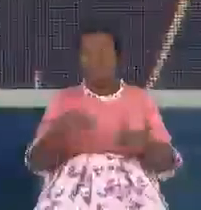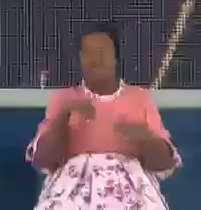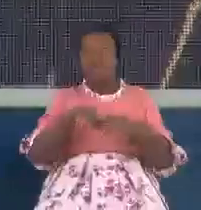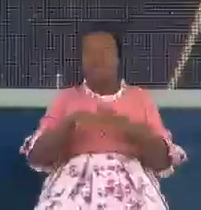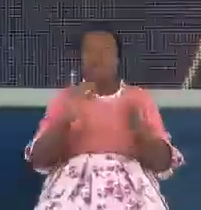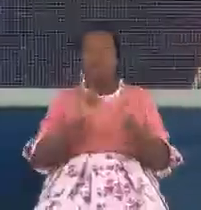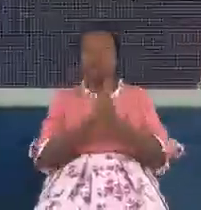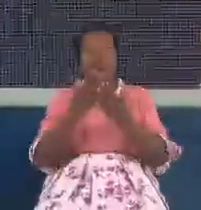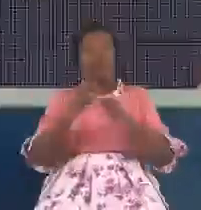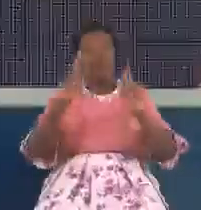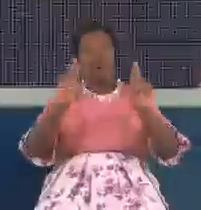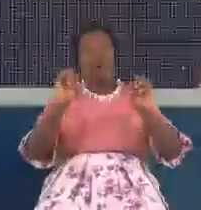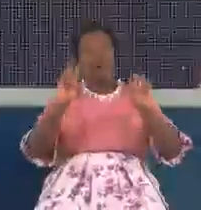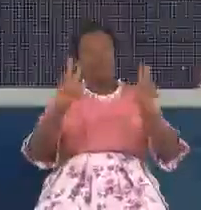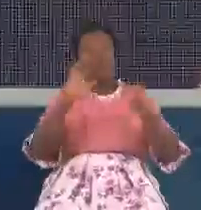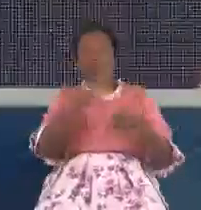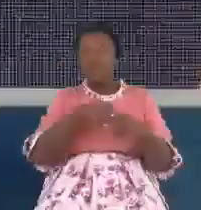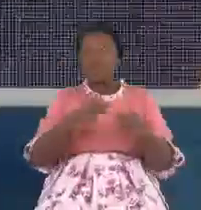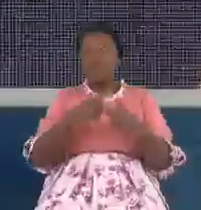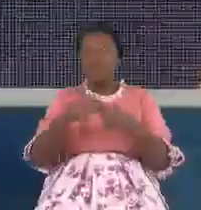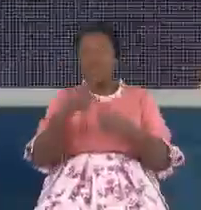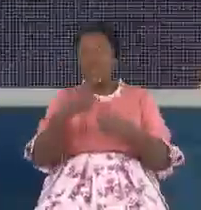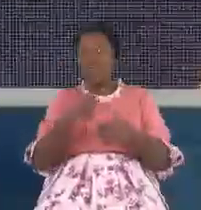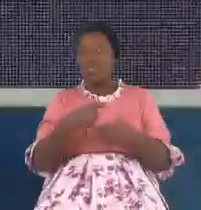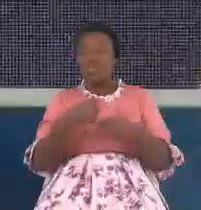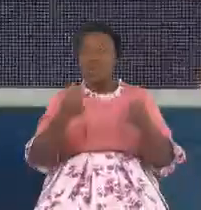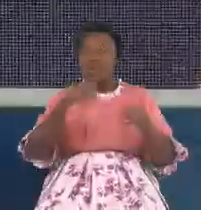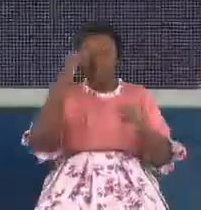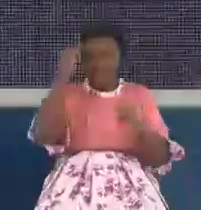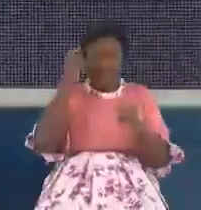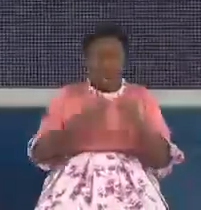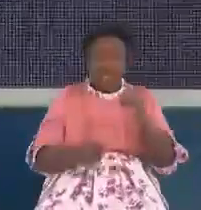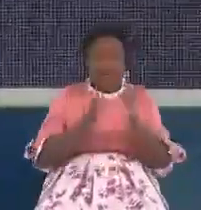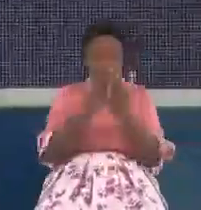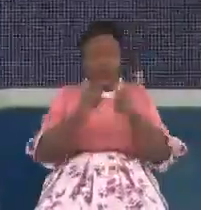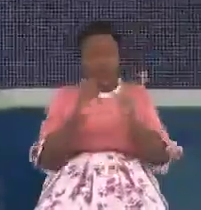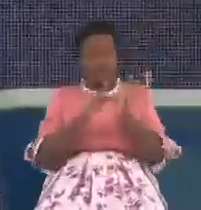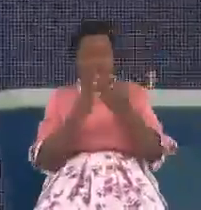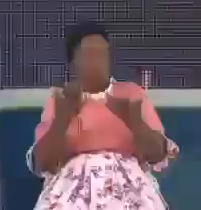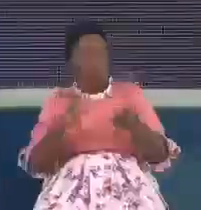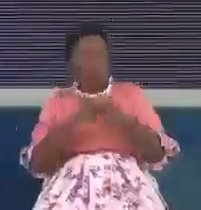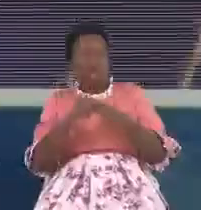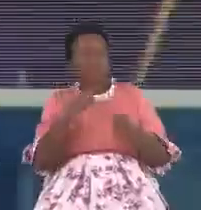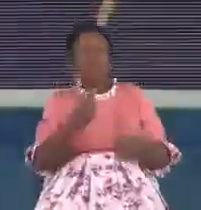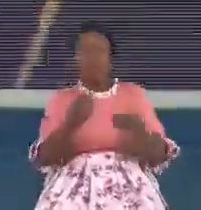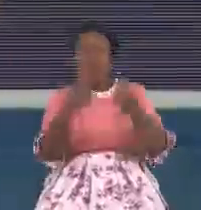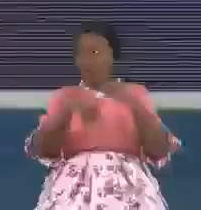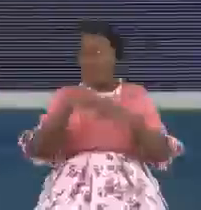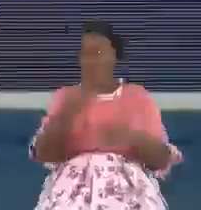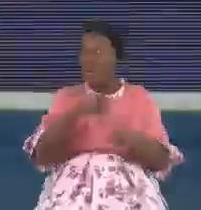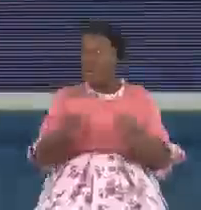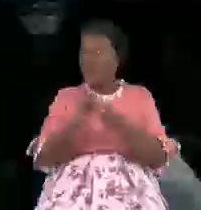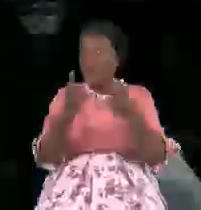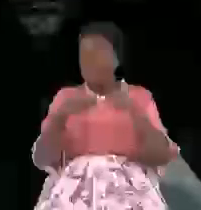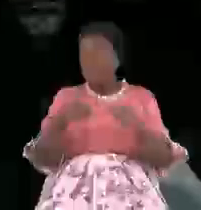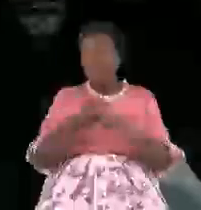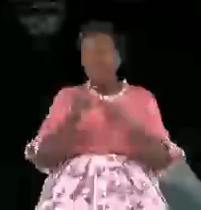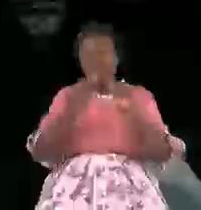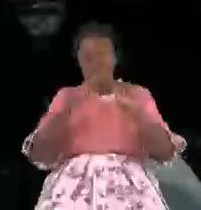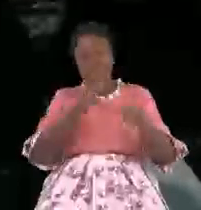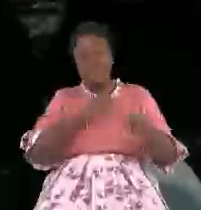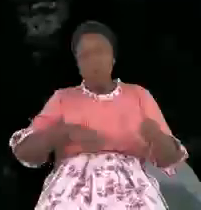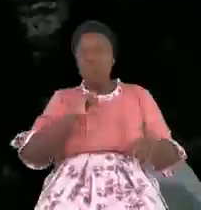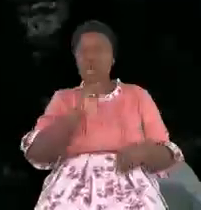way in between come out and also come the blessings of god are sure tonight